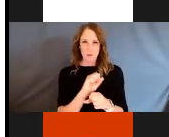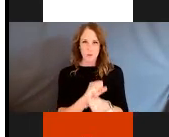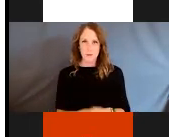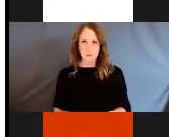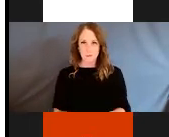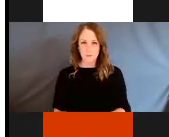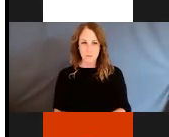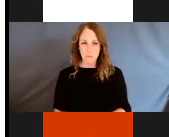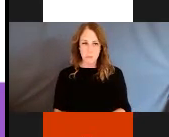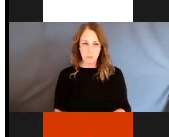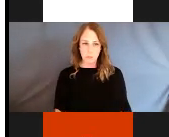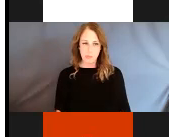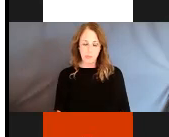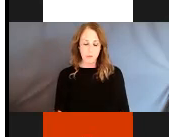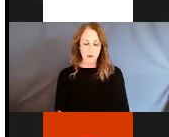Next slide.